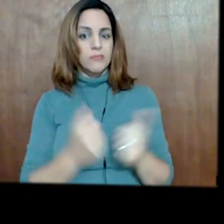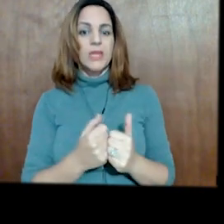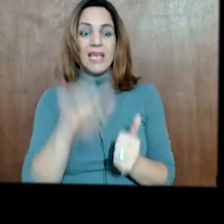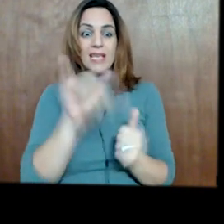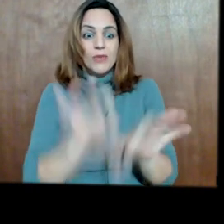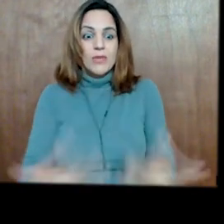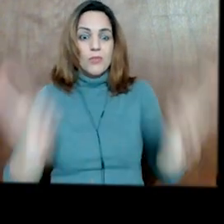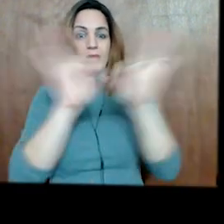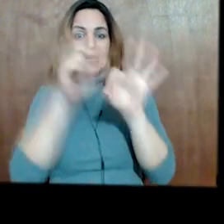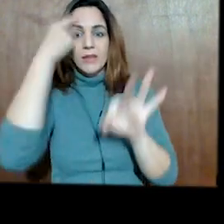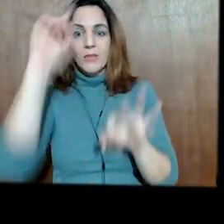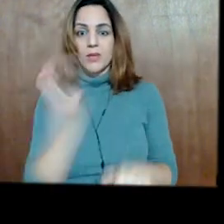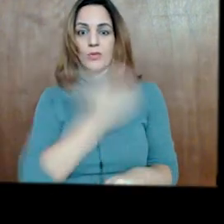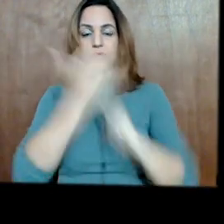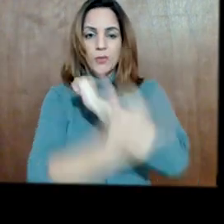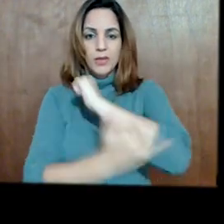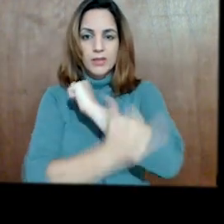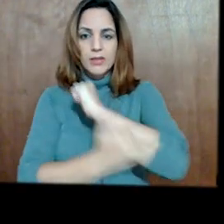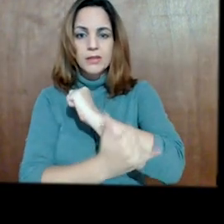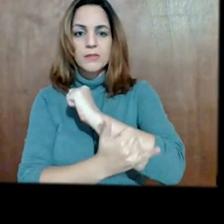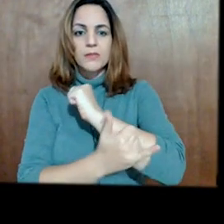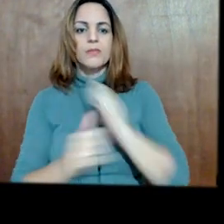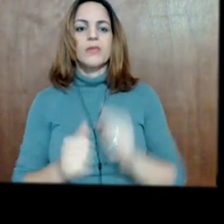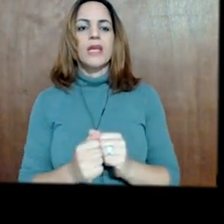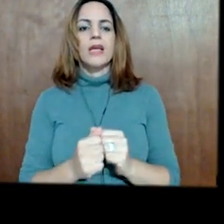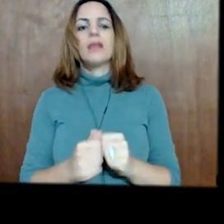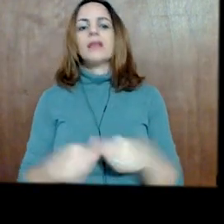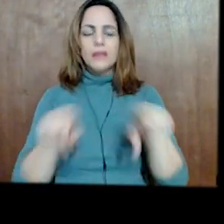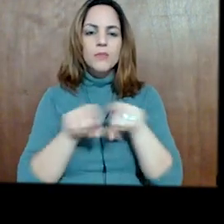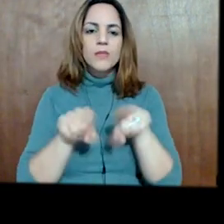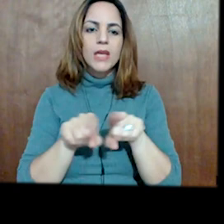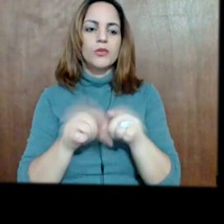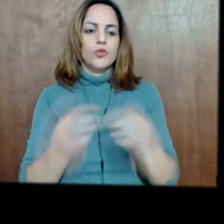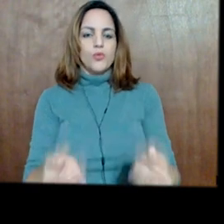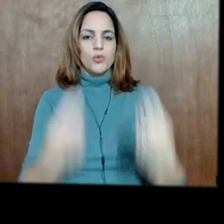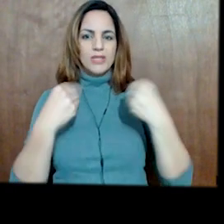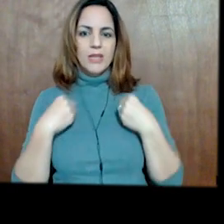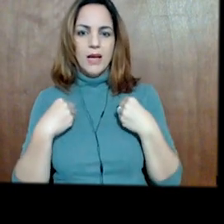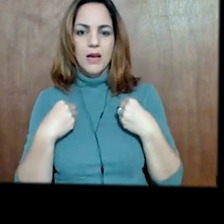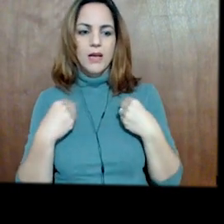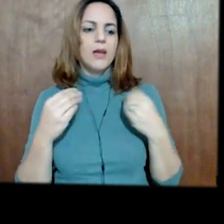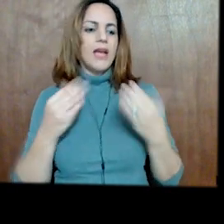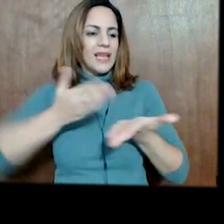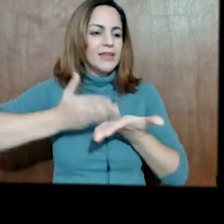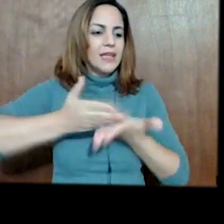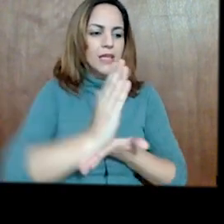And that's important because it gives this country the legal right to enslave another country.